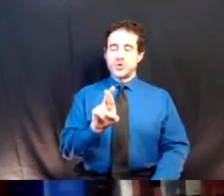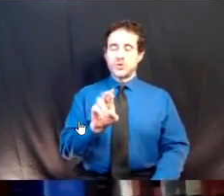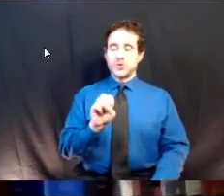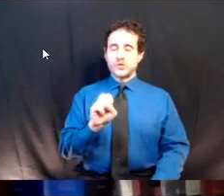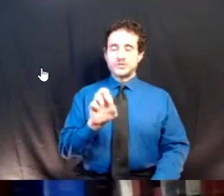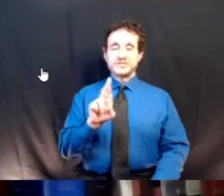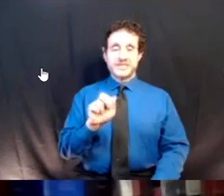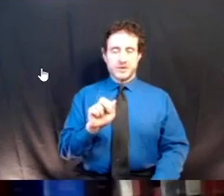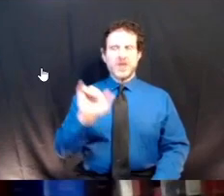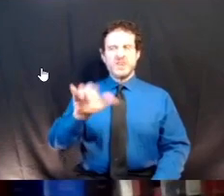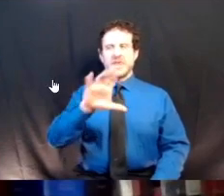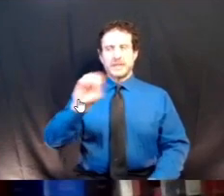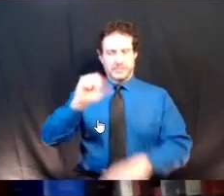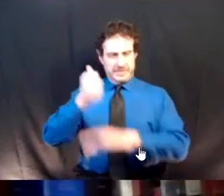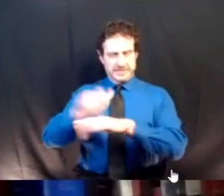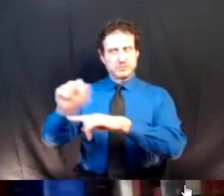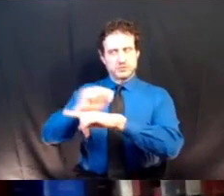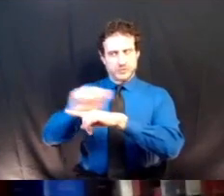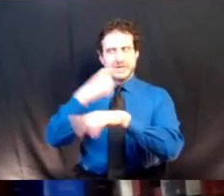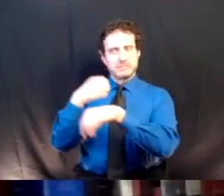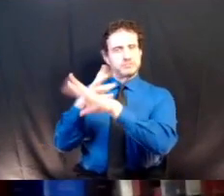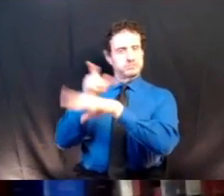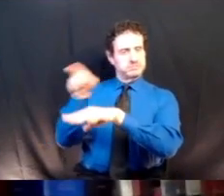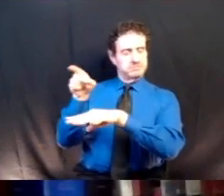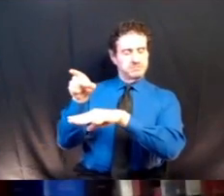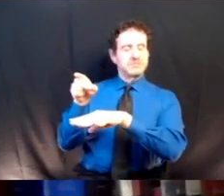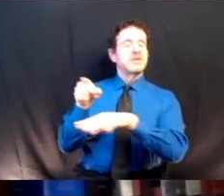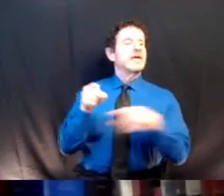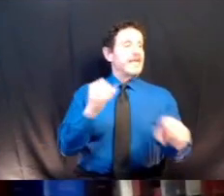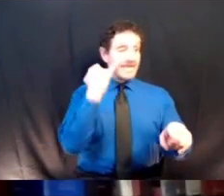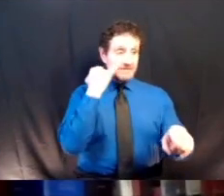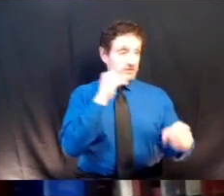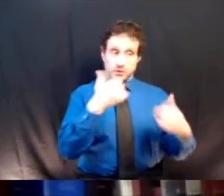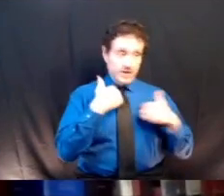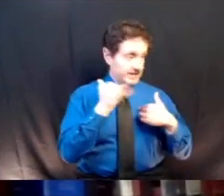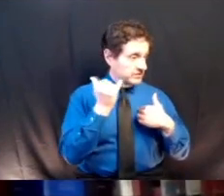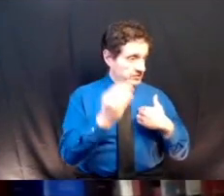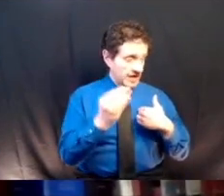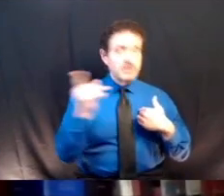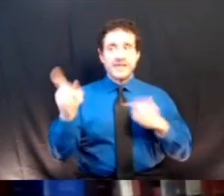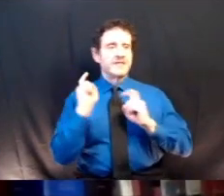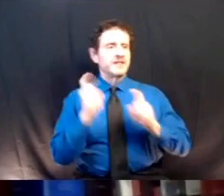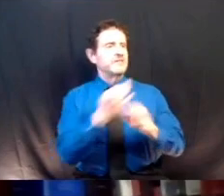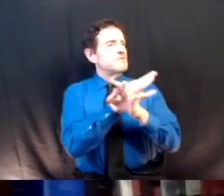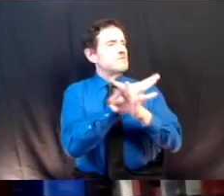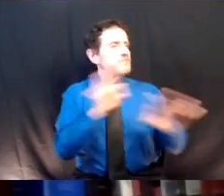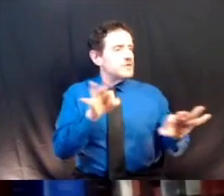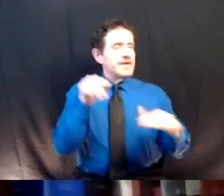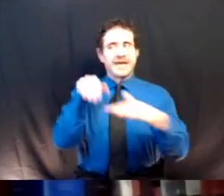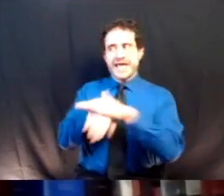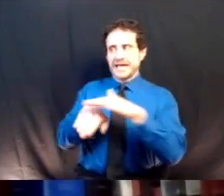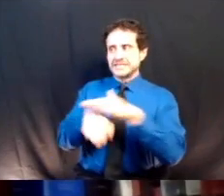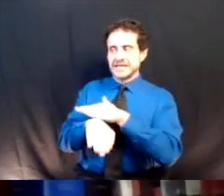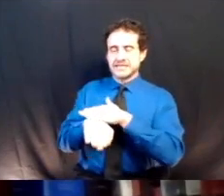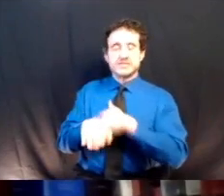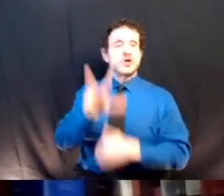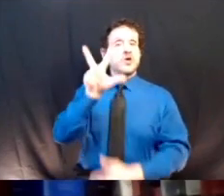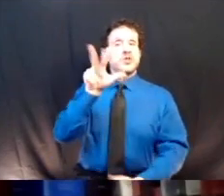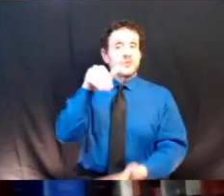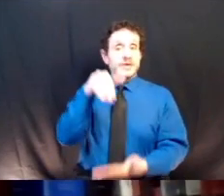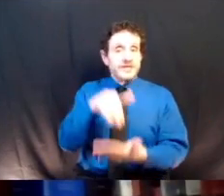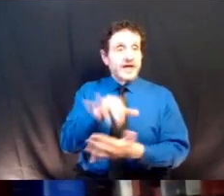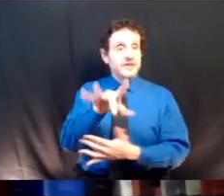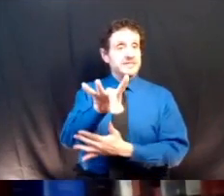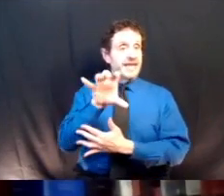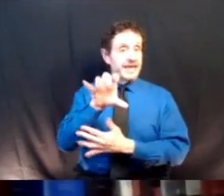to provide unemployed workers with free, unlimited access to 3,800 online